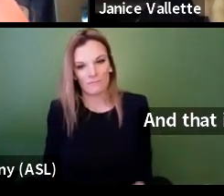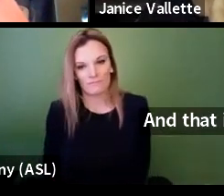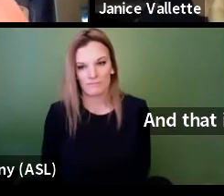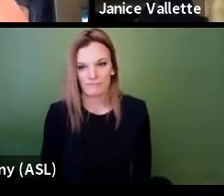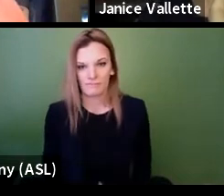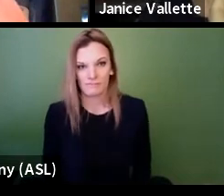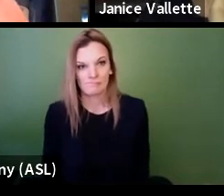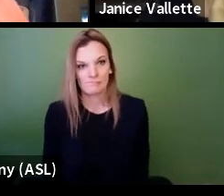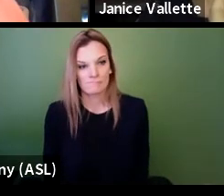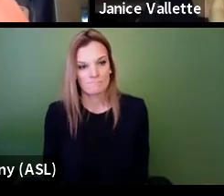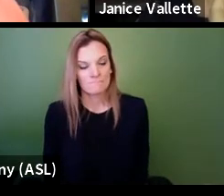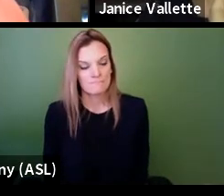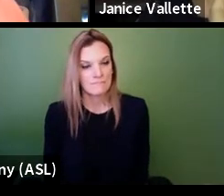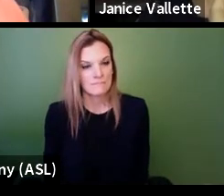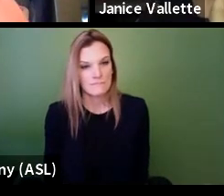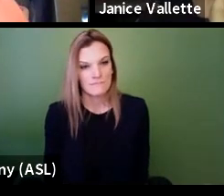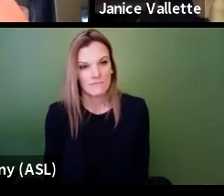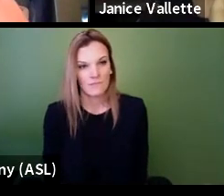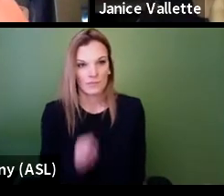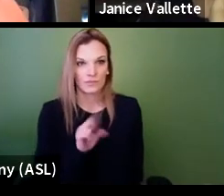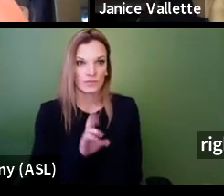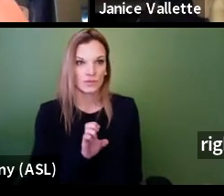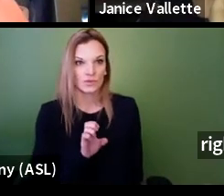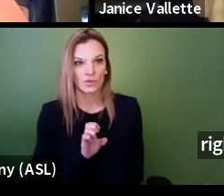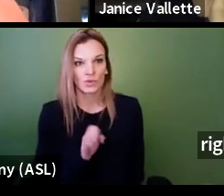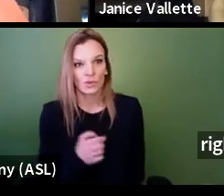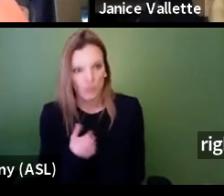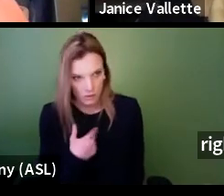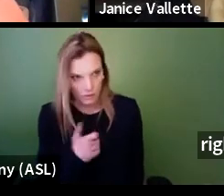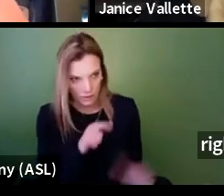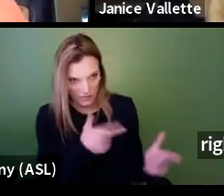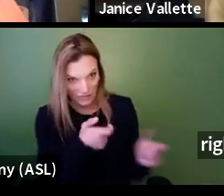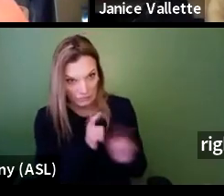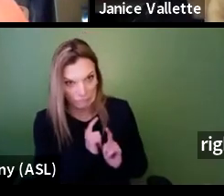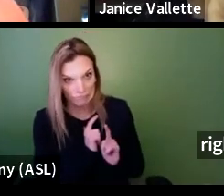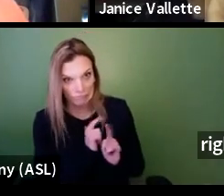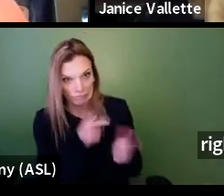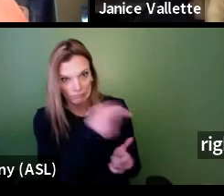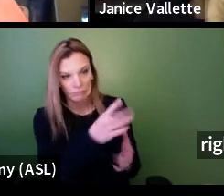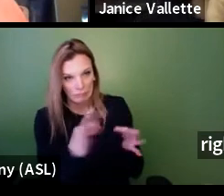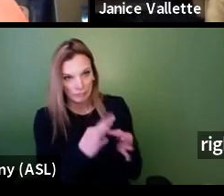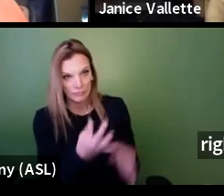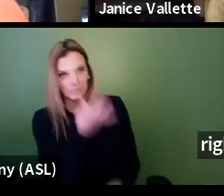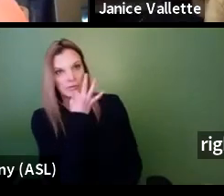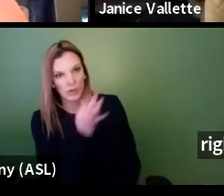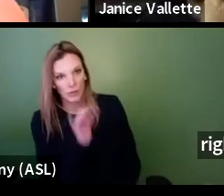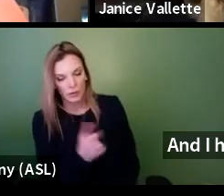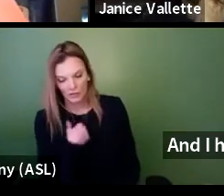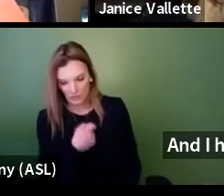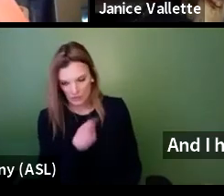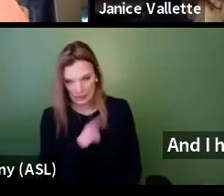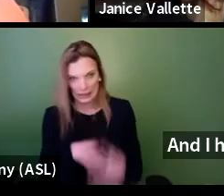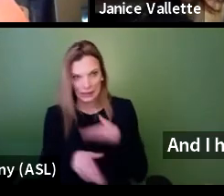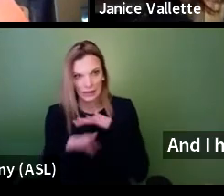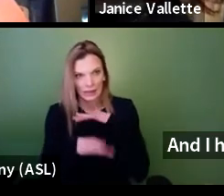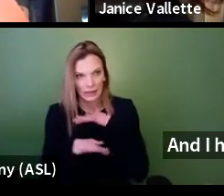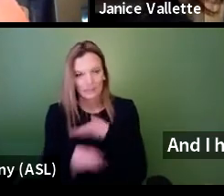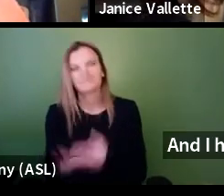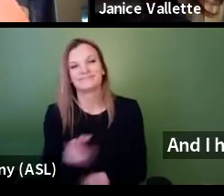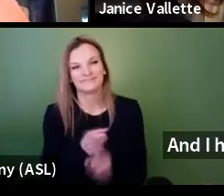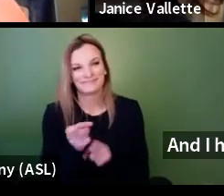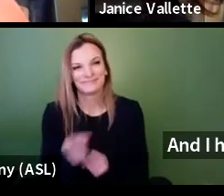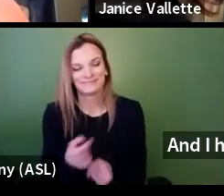Thank you, Edward. And I have to follow the communications person who has the speech all prepared, right?